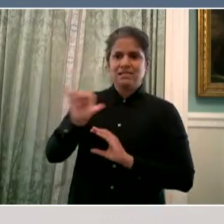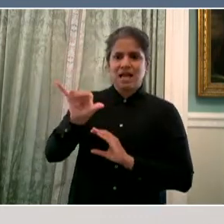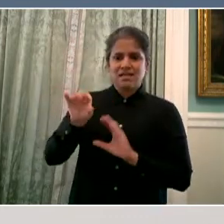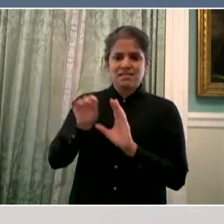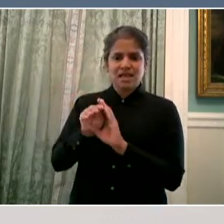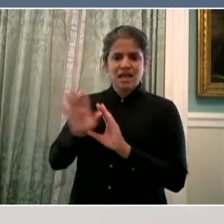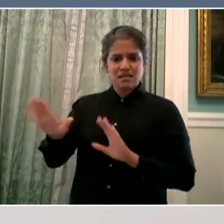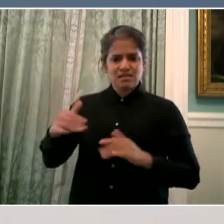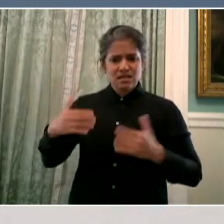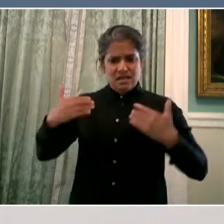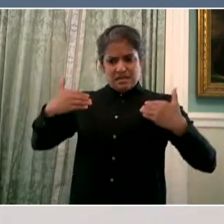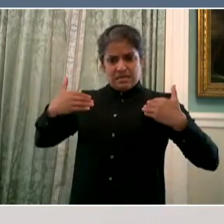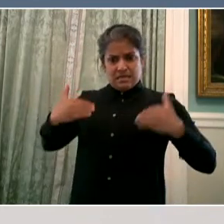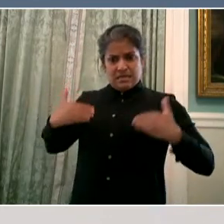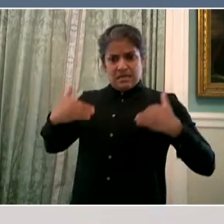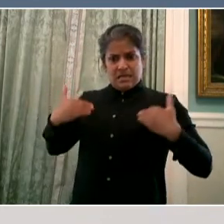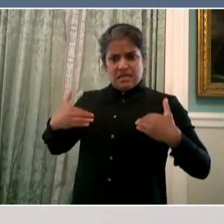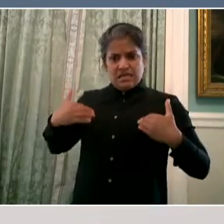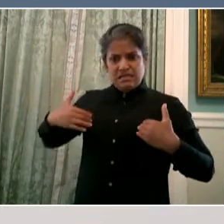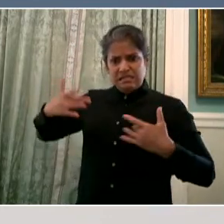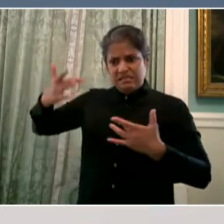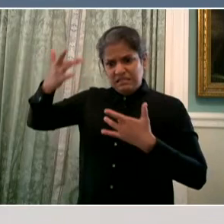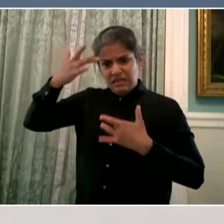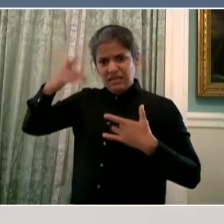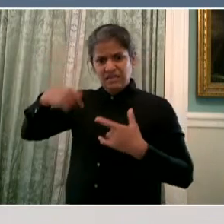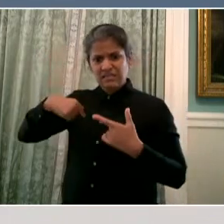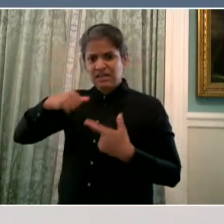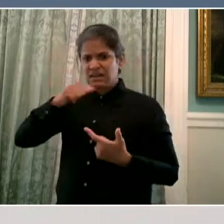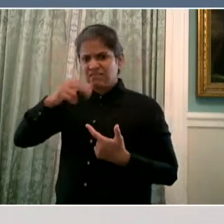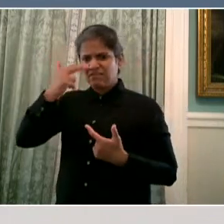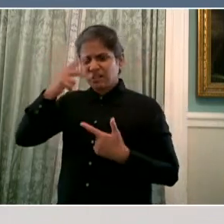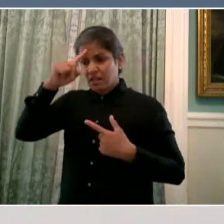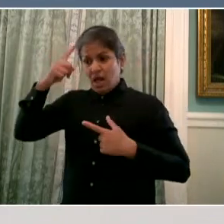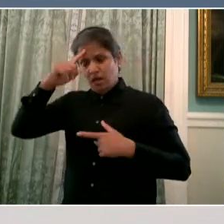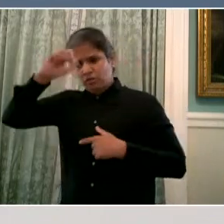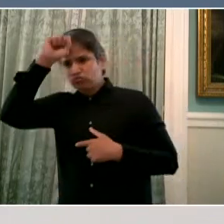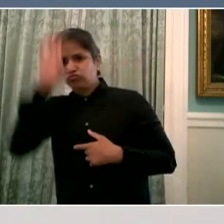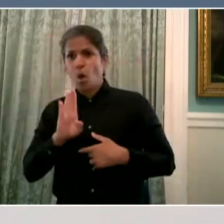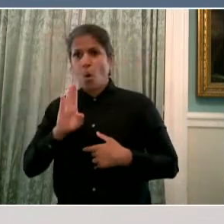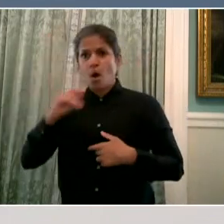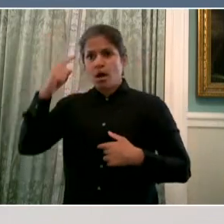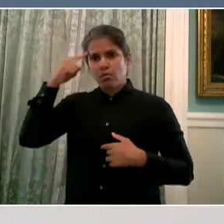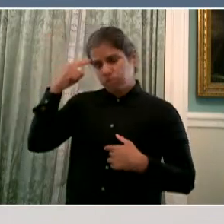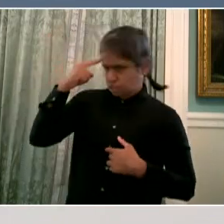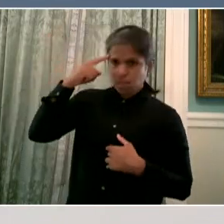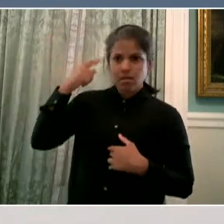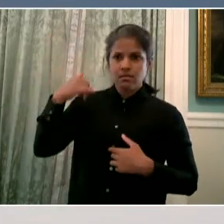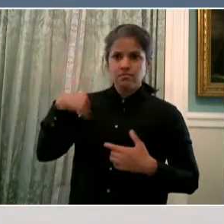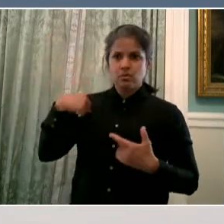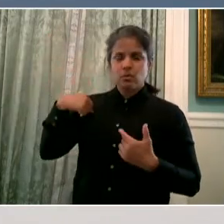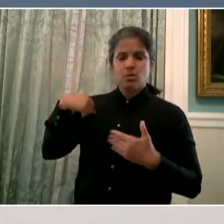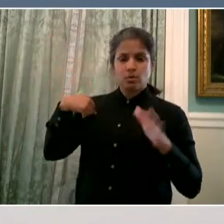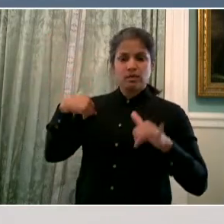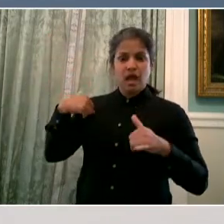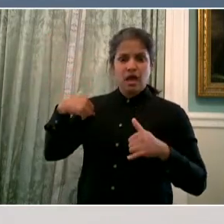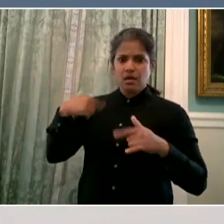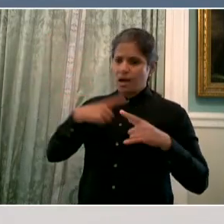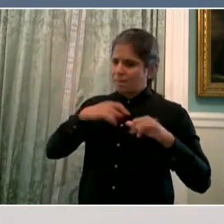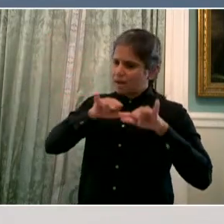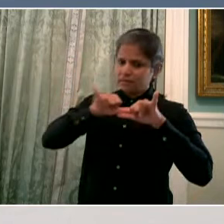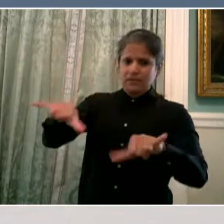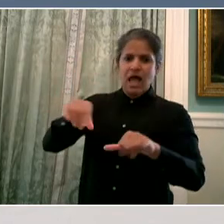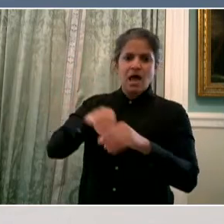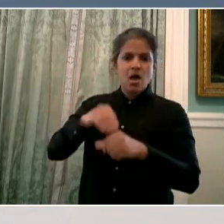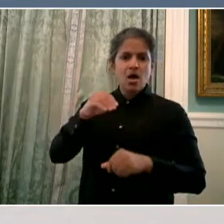risk of stroke, if your immune system is weak, limit your time outside, and certainly limit the amount of strenuous activity. And